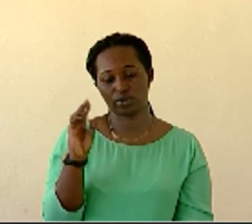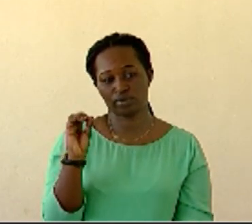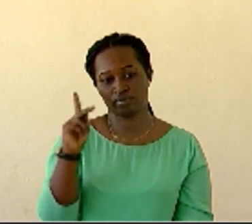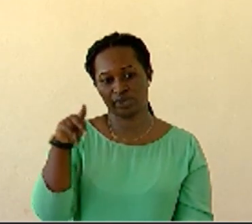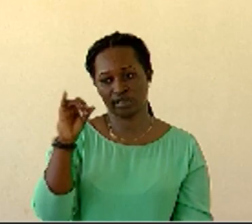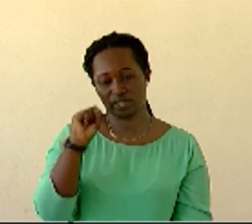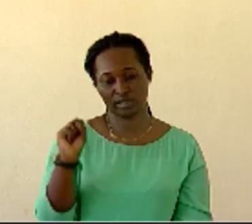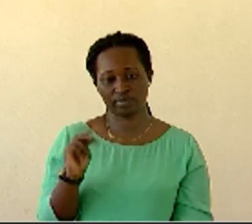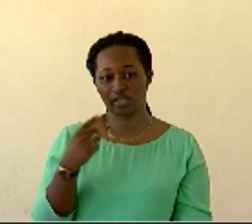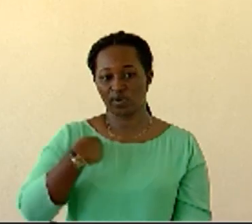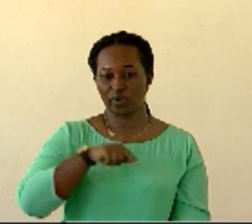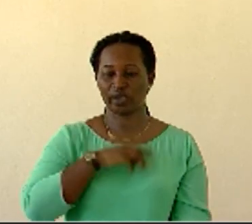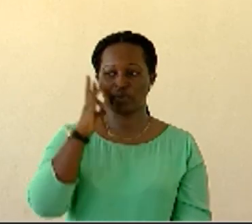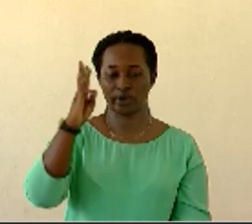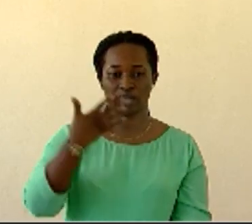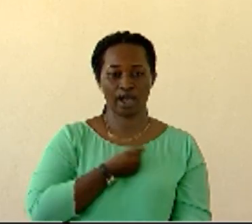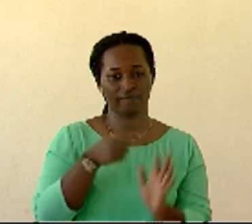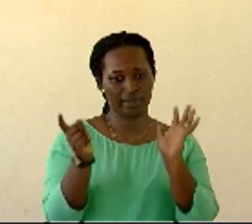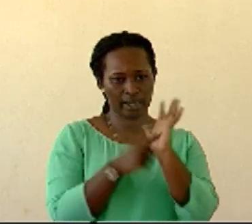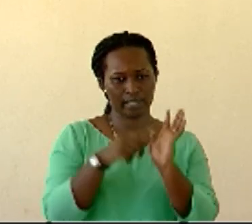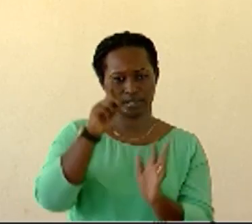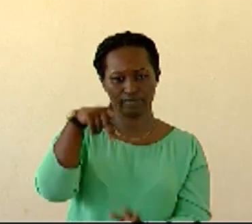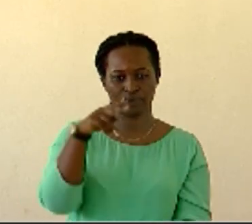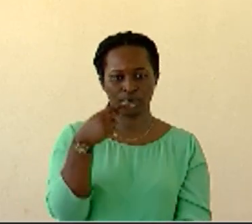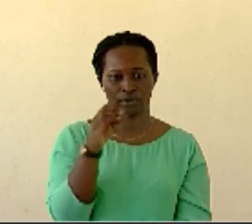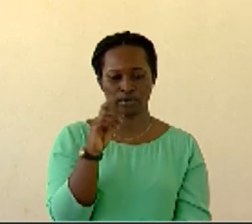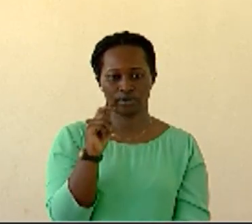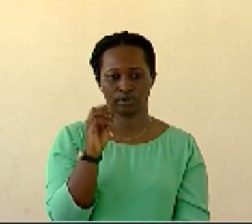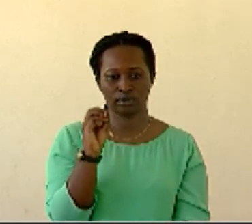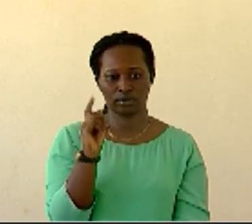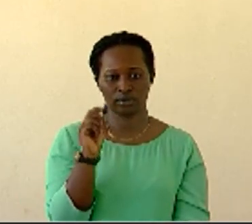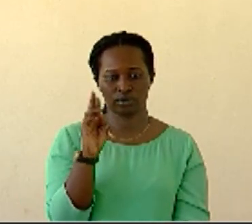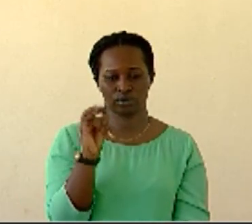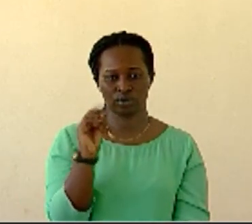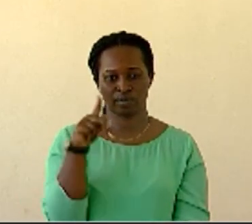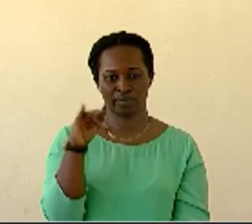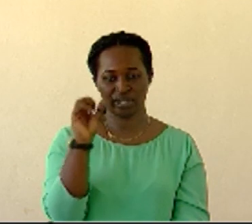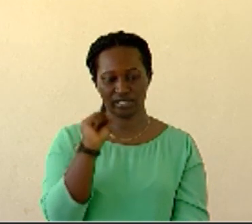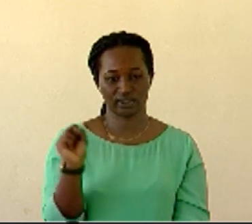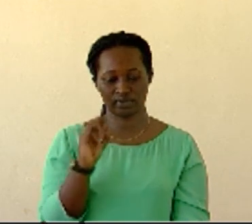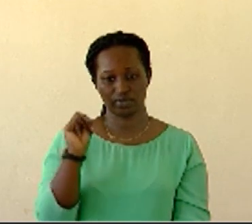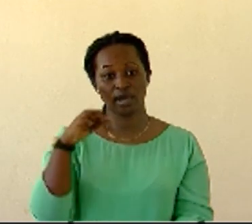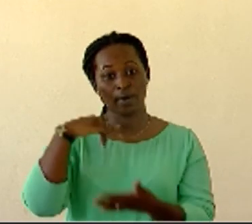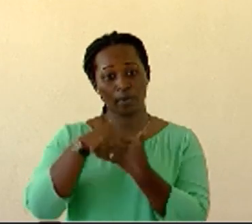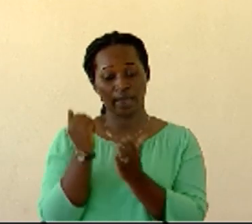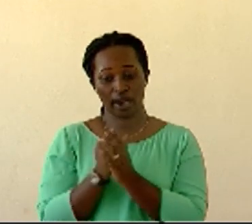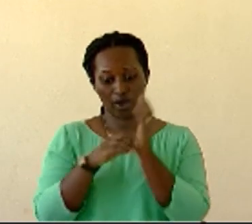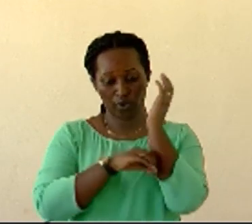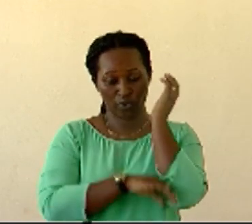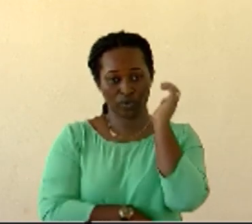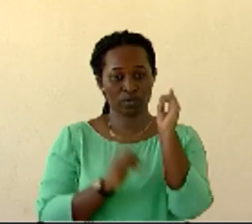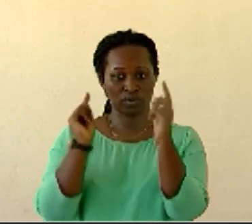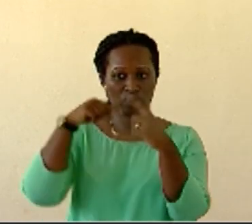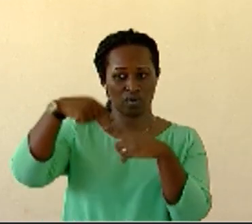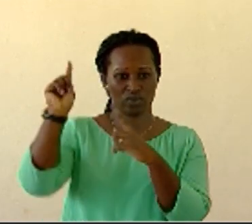negative phototropism of the root, because you know the root grows towards gravity, going away